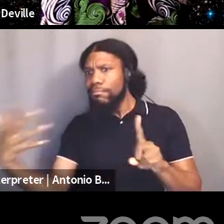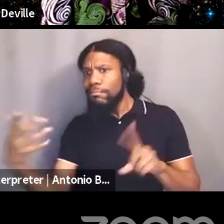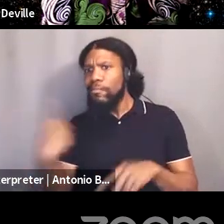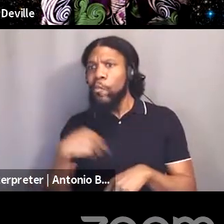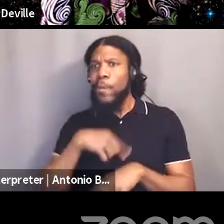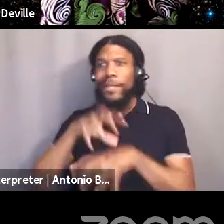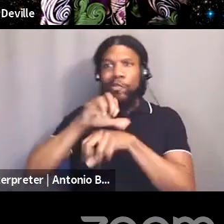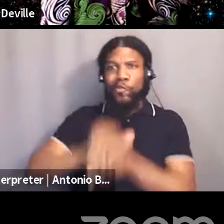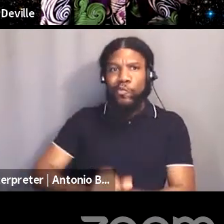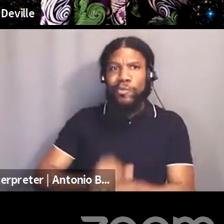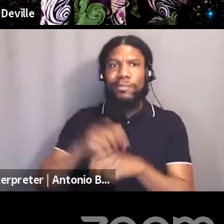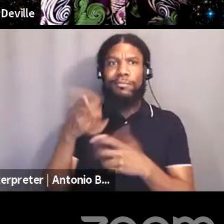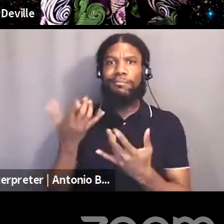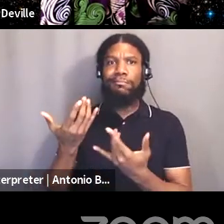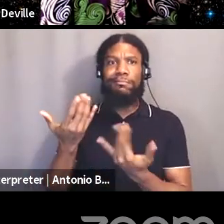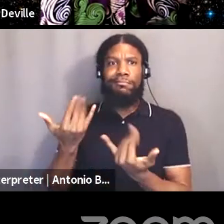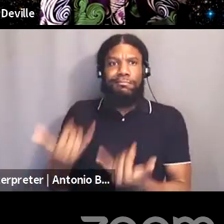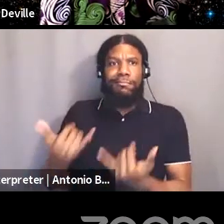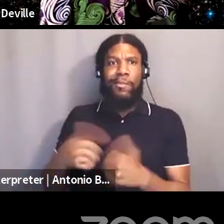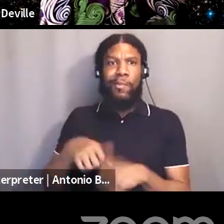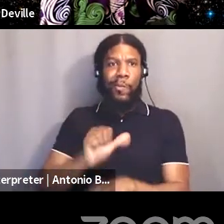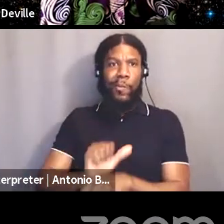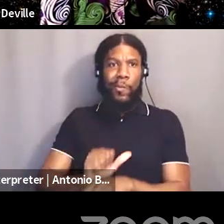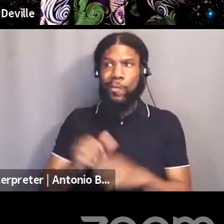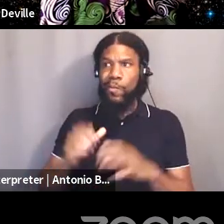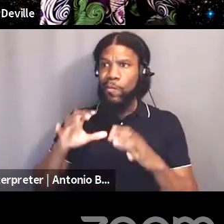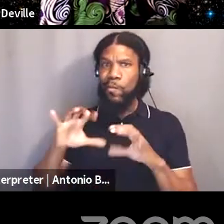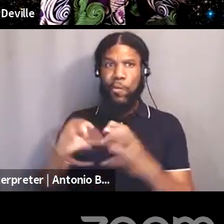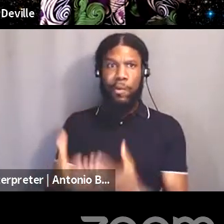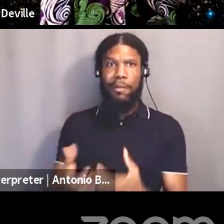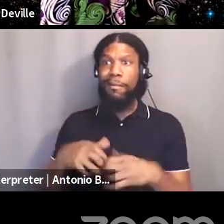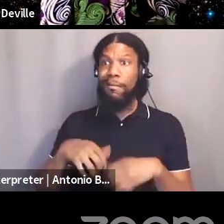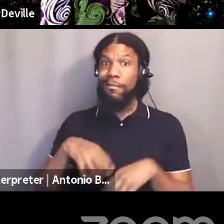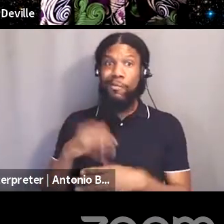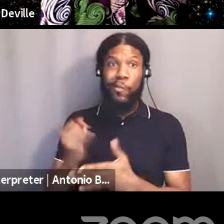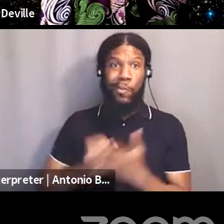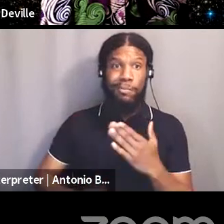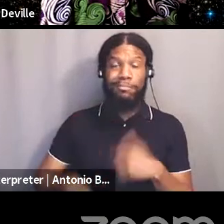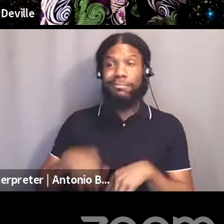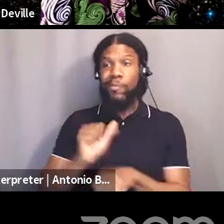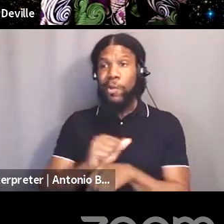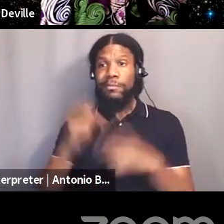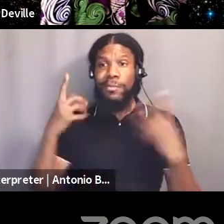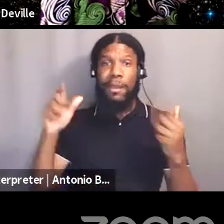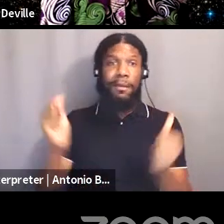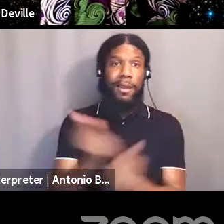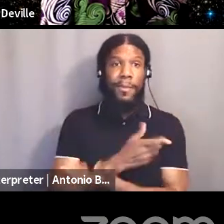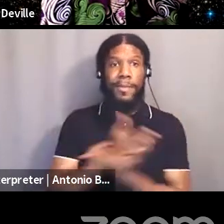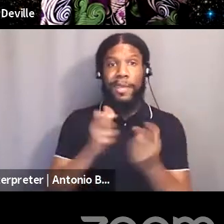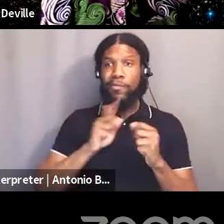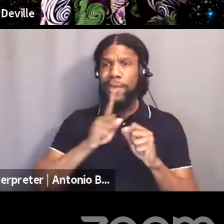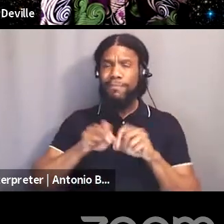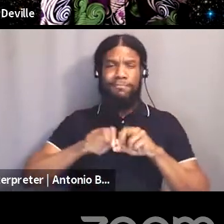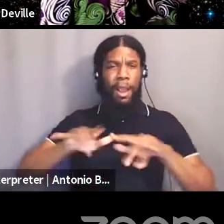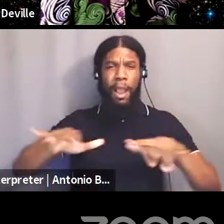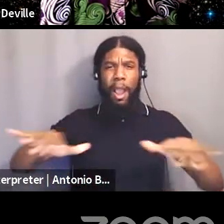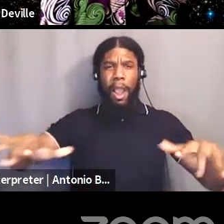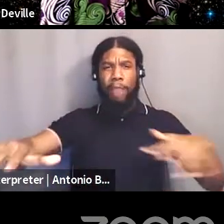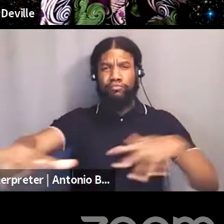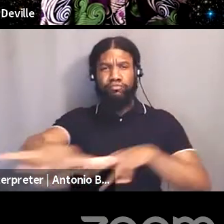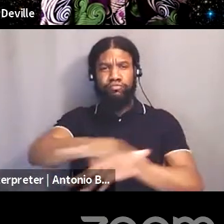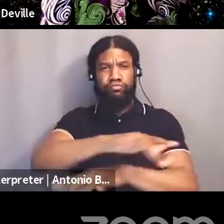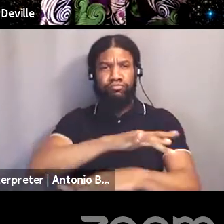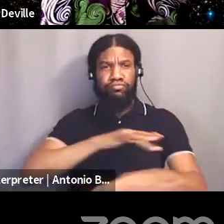art world where works travel across borders and these ideas move freely. But in this moment, with